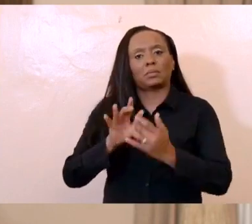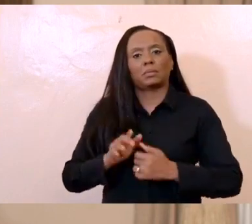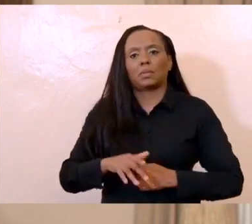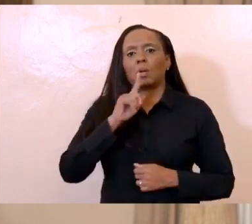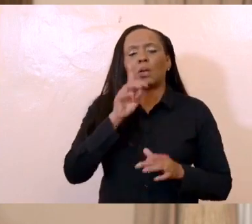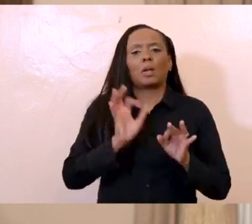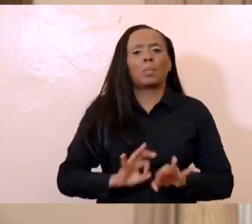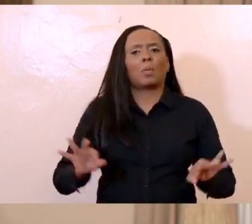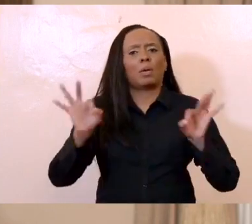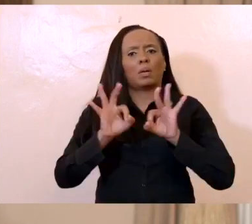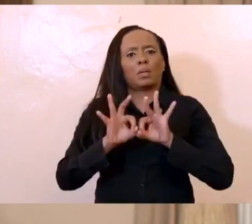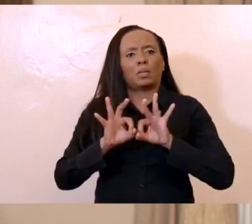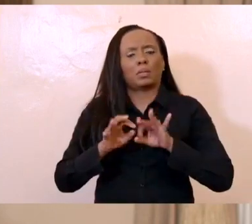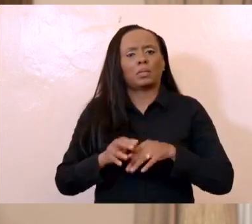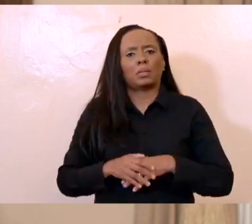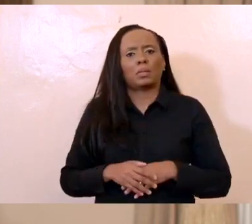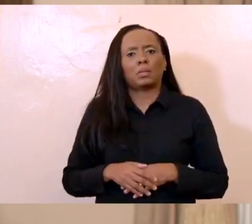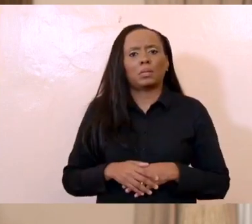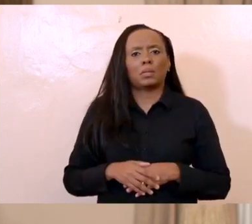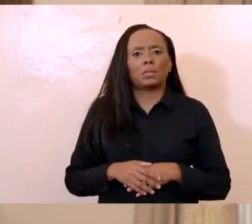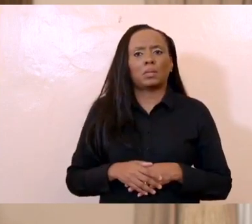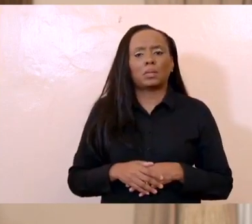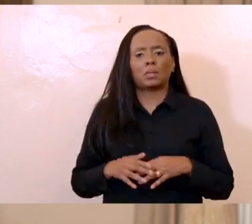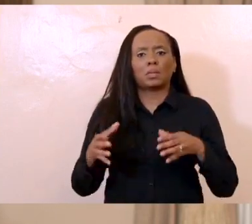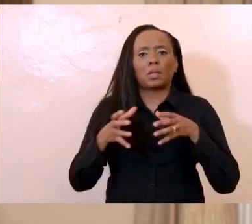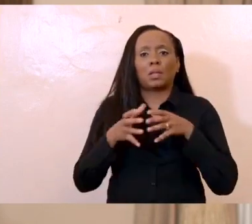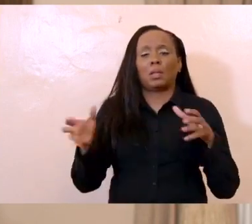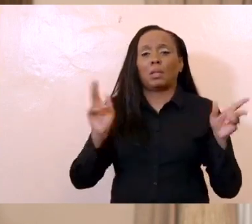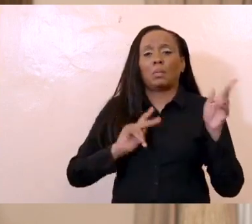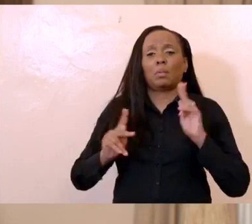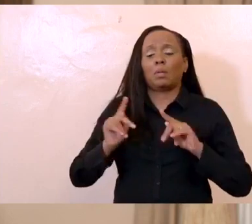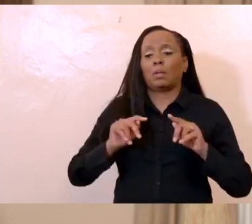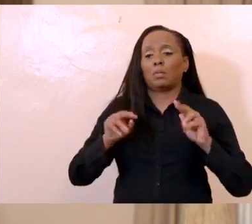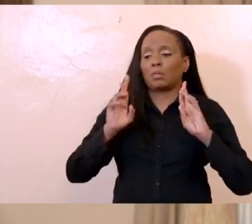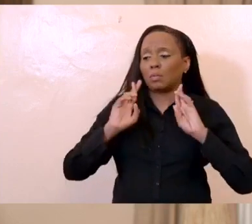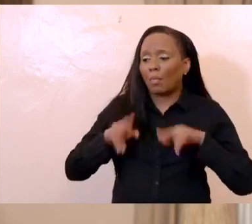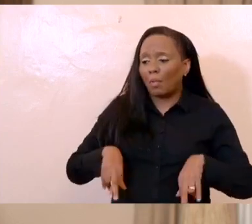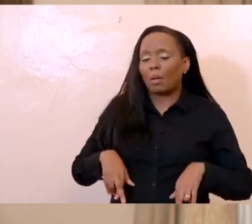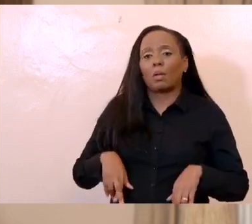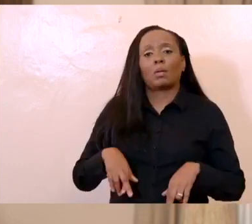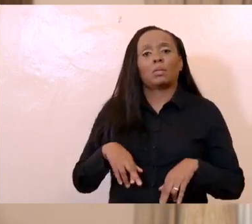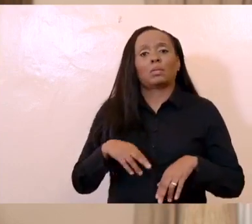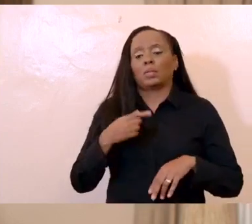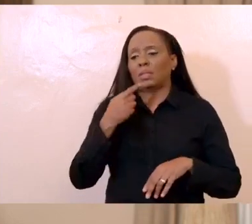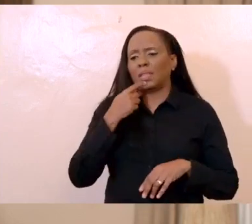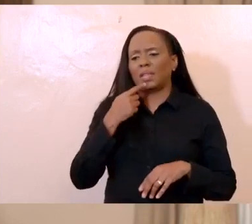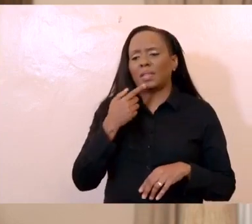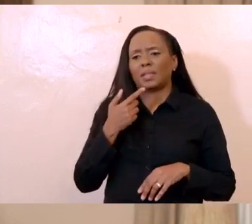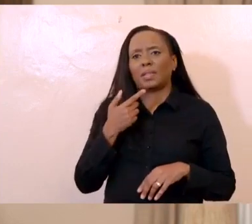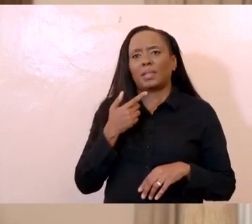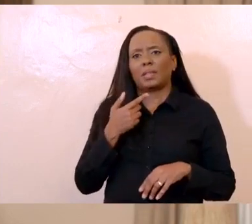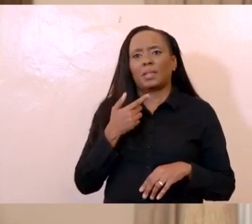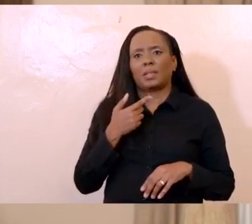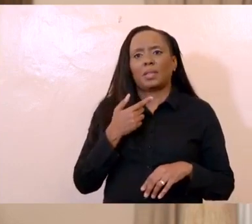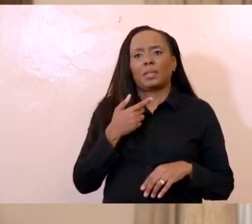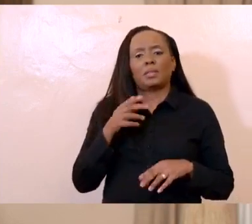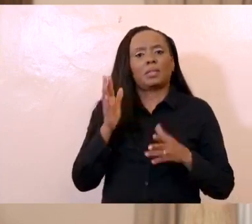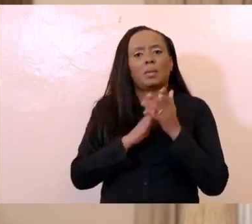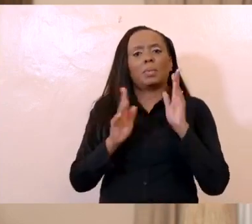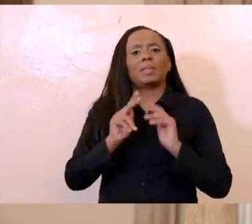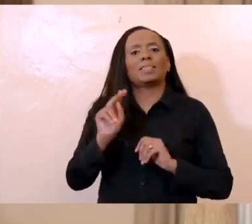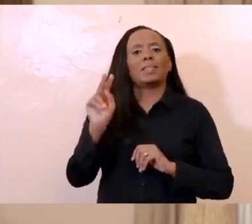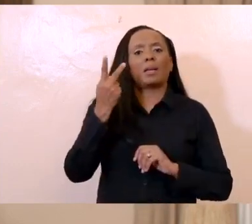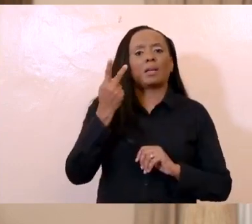we saw happening was that a lot of people were reacting based on being a secondary contact and then going off and getting tested